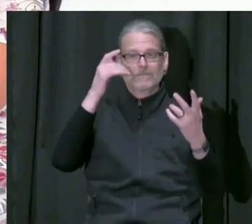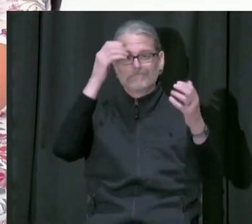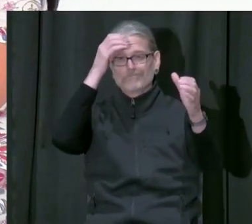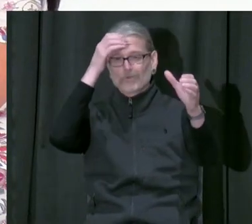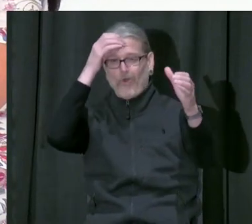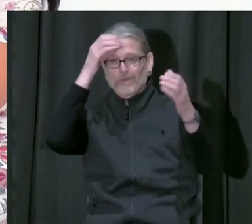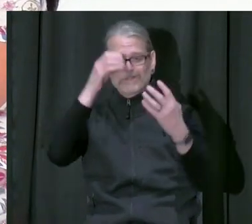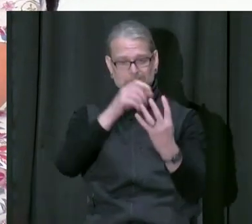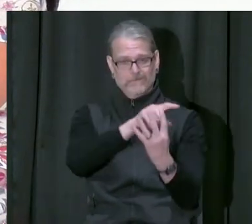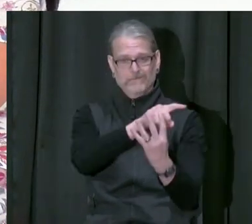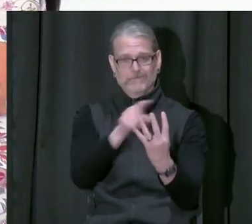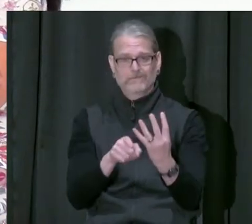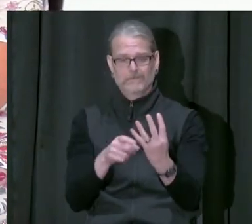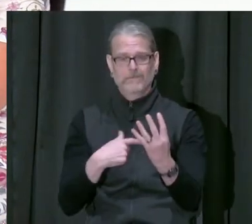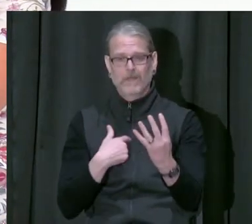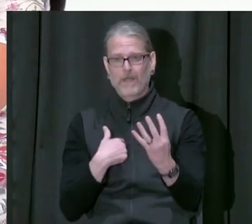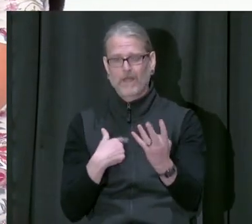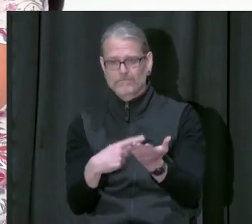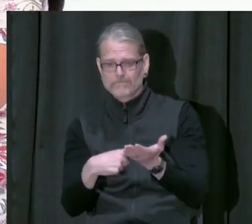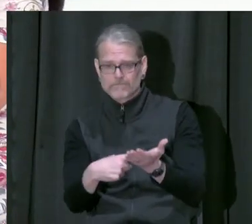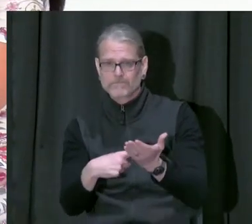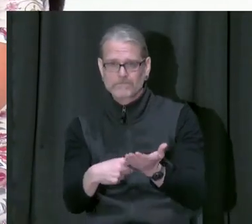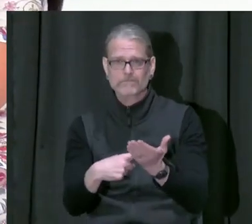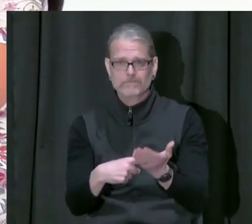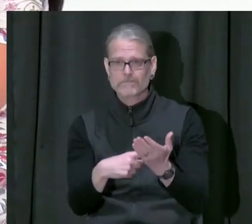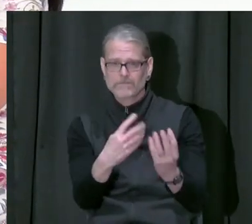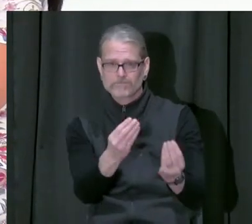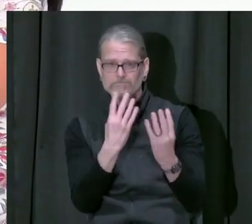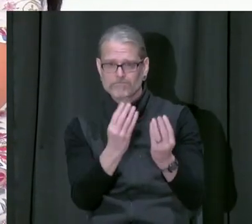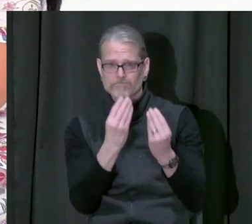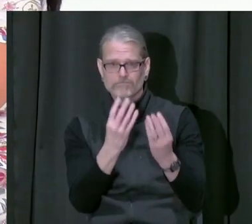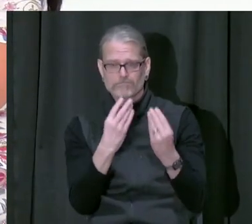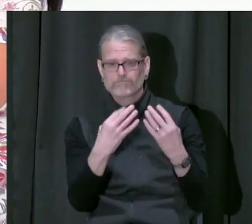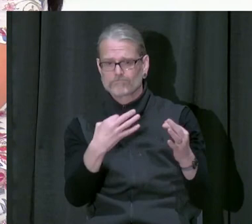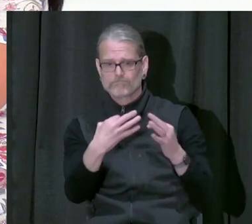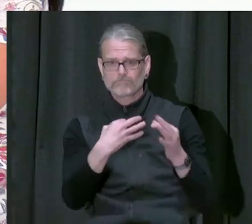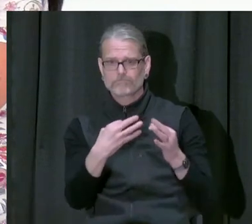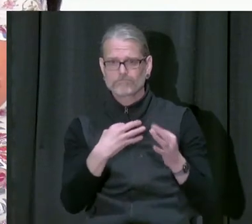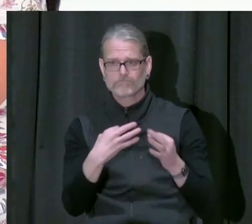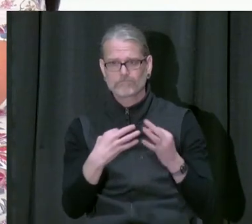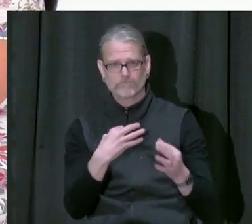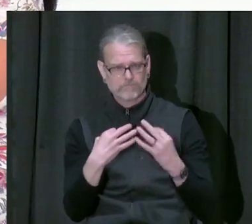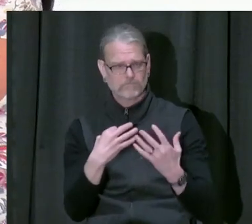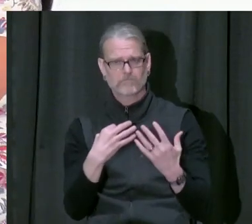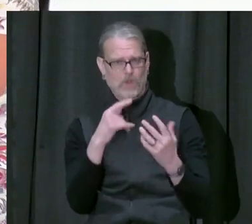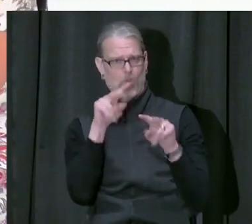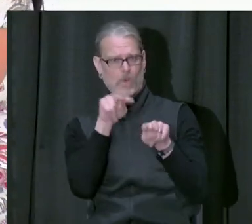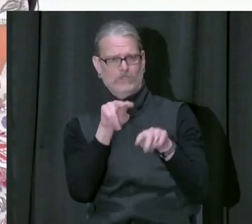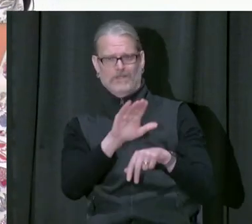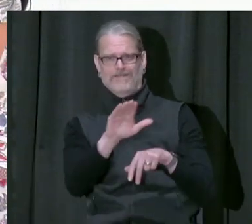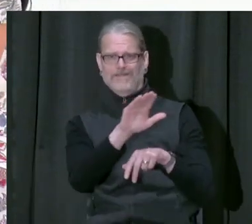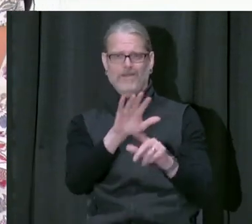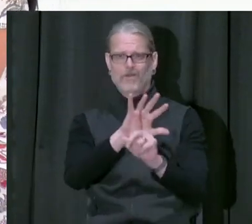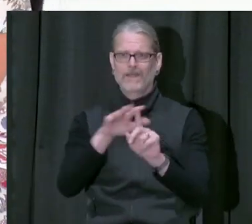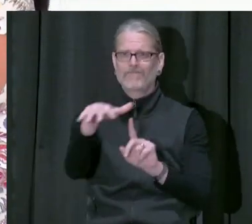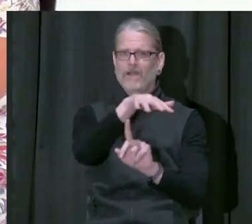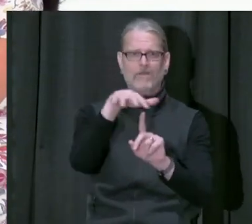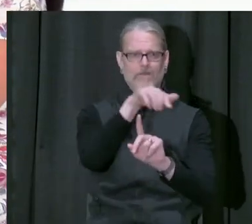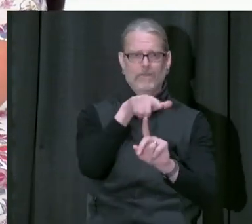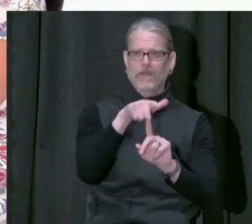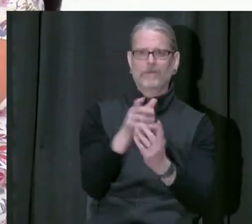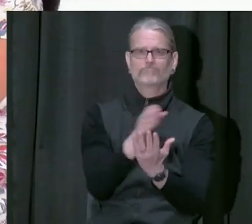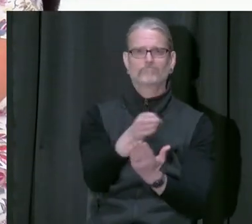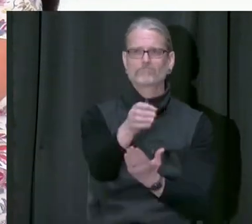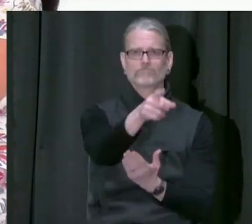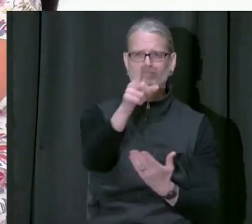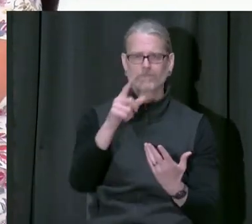just talking to them, working with them, just seeing them in their, environment, you cannot find that in a book. You're not going to